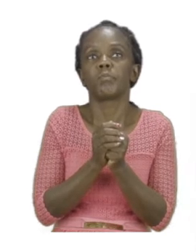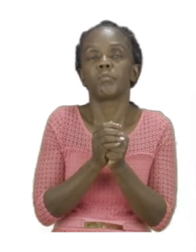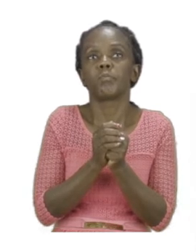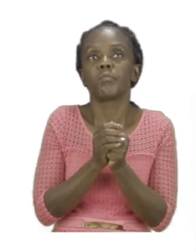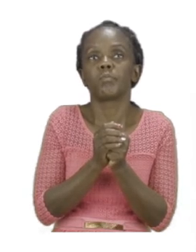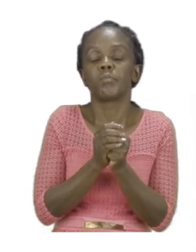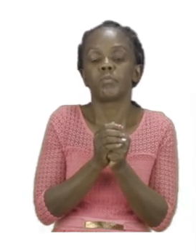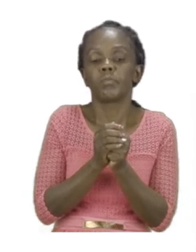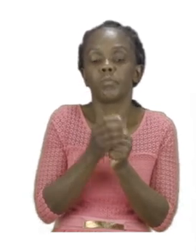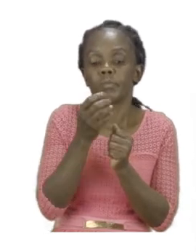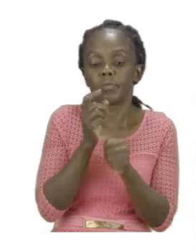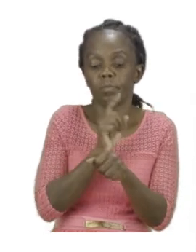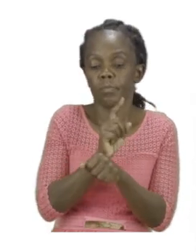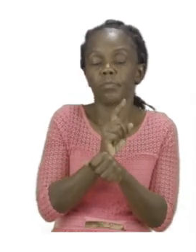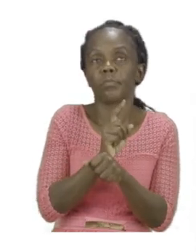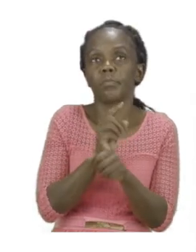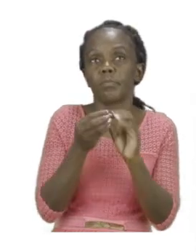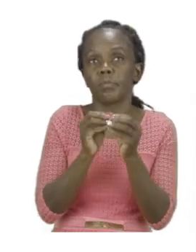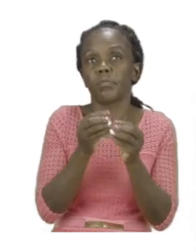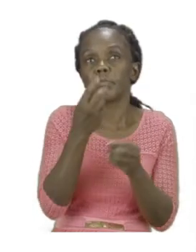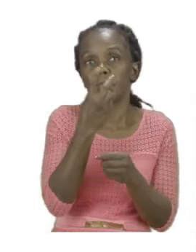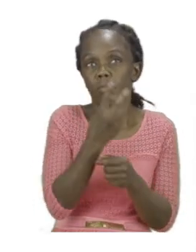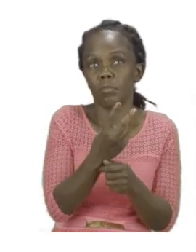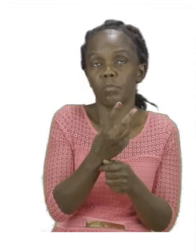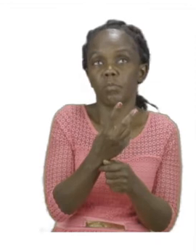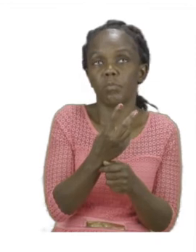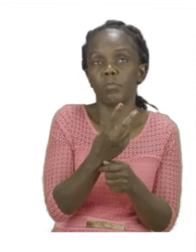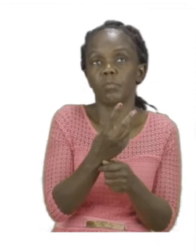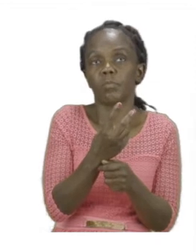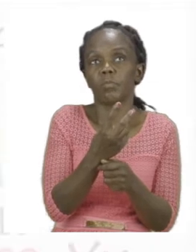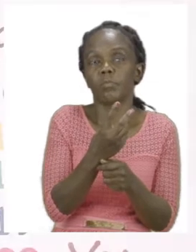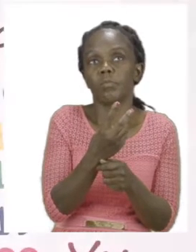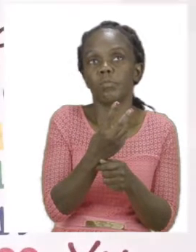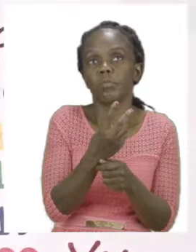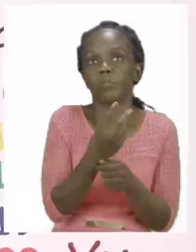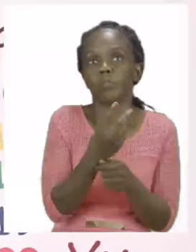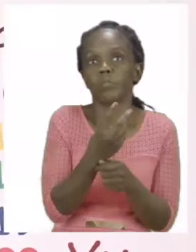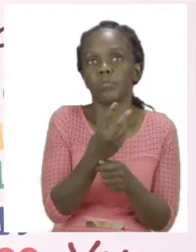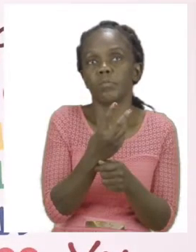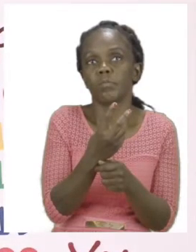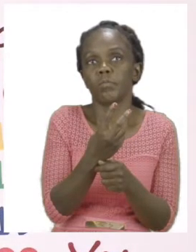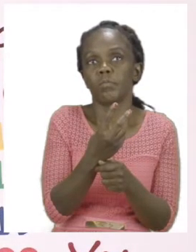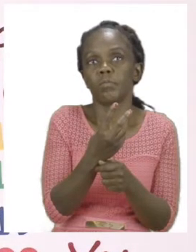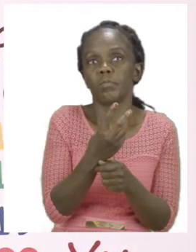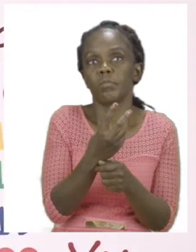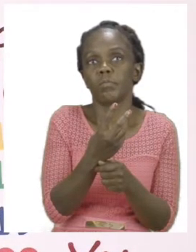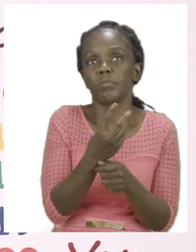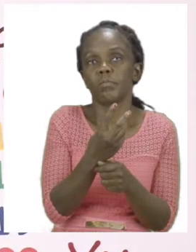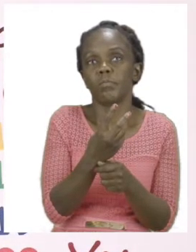the number 2 already. So, I'm going to write on the board the number